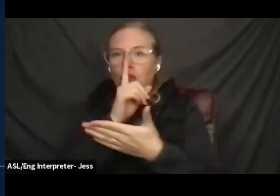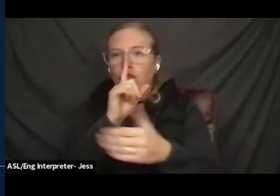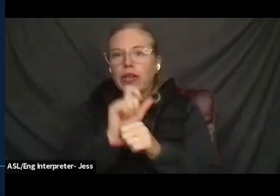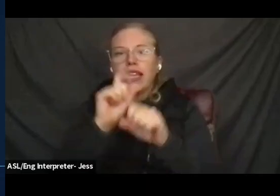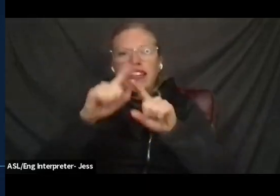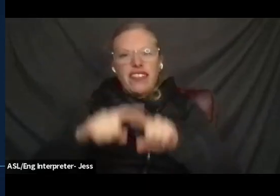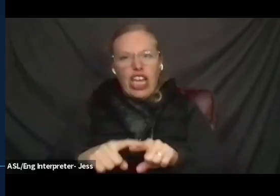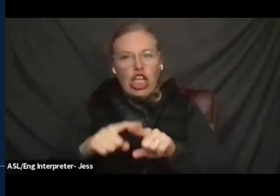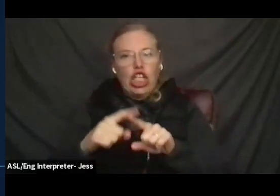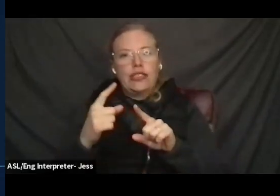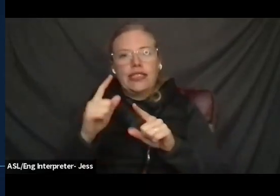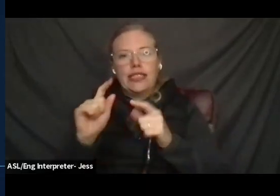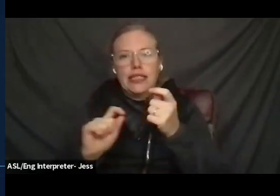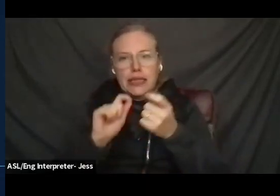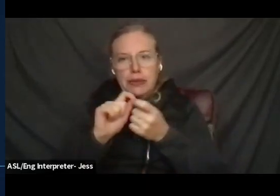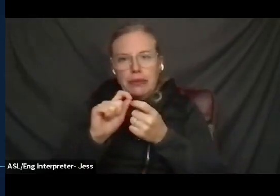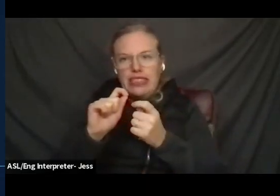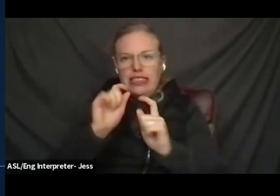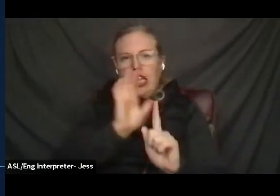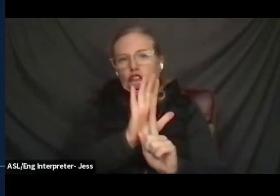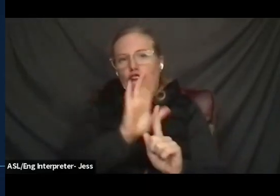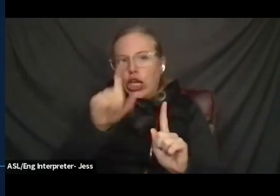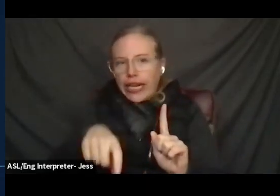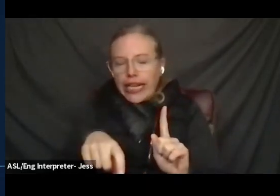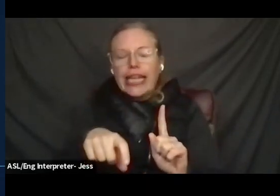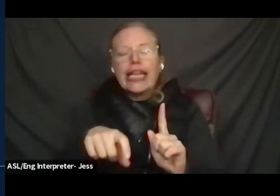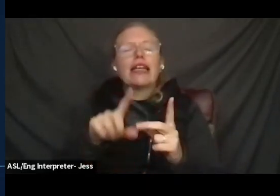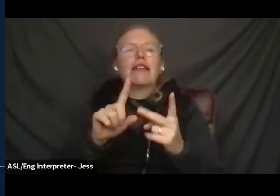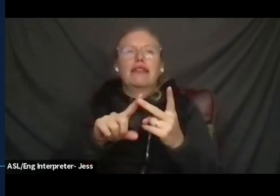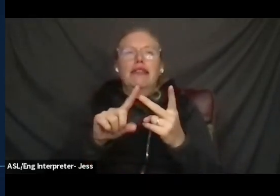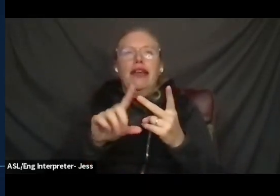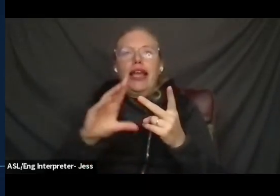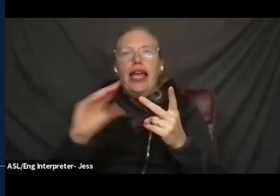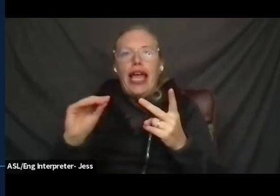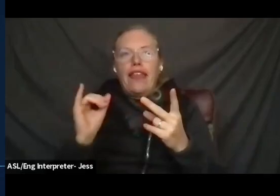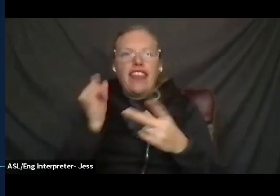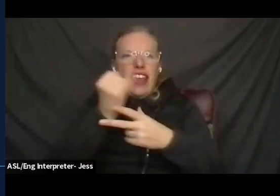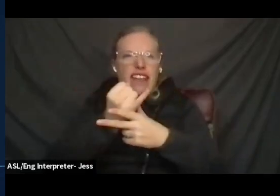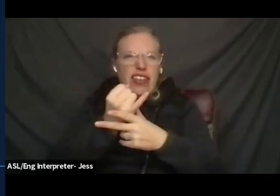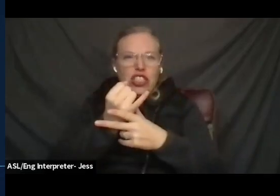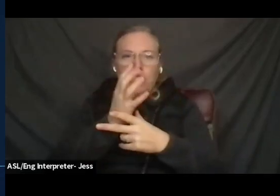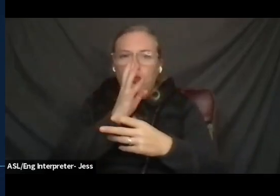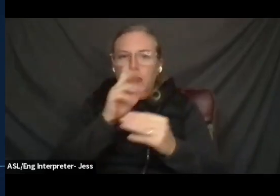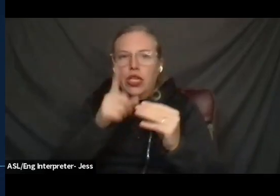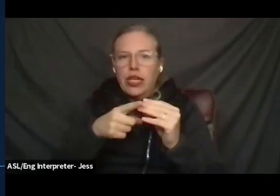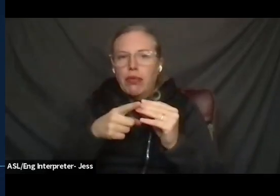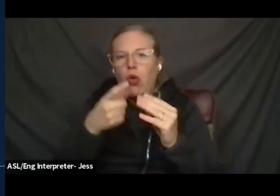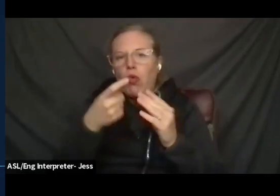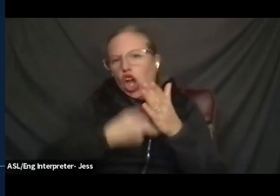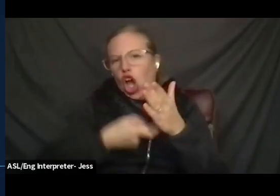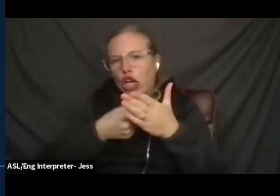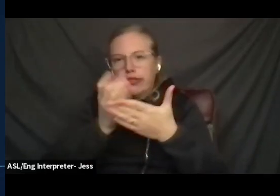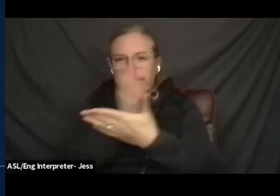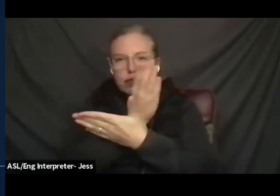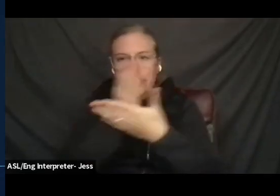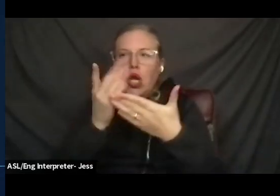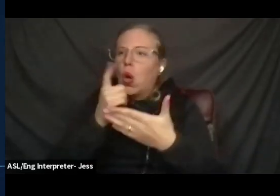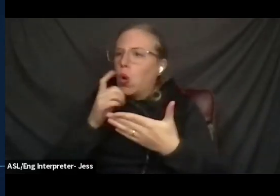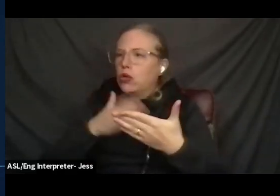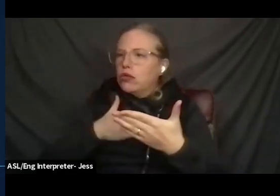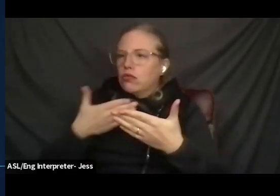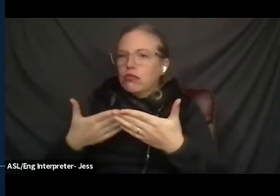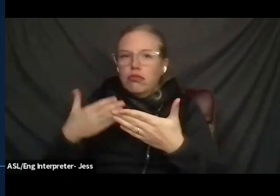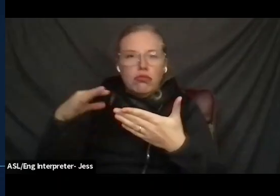on the particular need and the particular interventions that we're talking about, what the cost might be and who might pay for